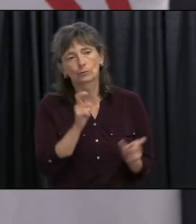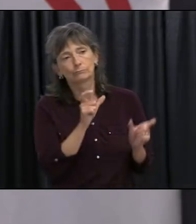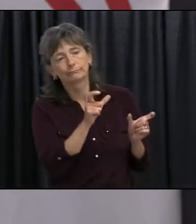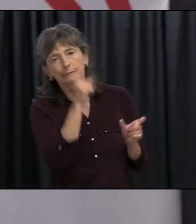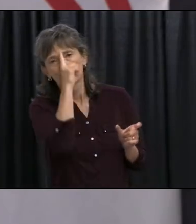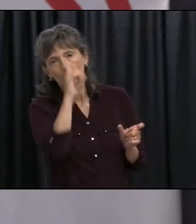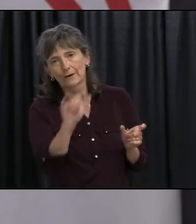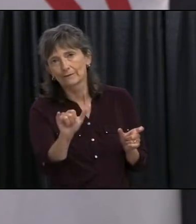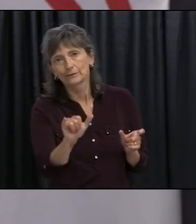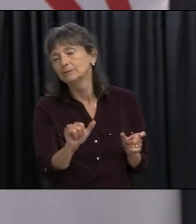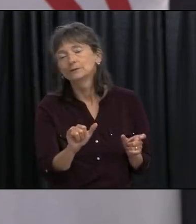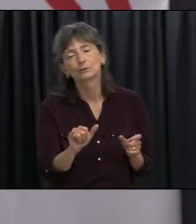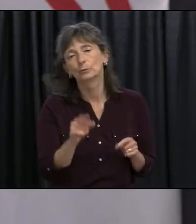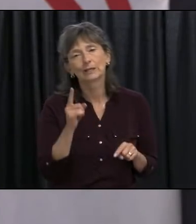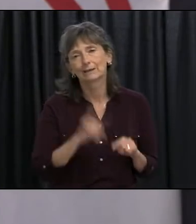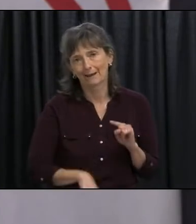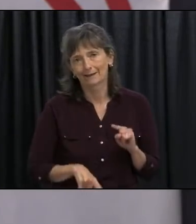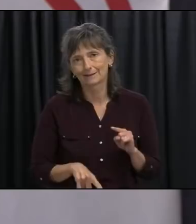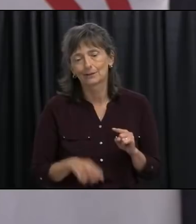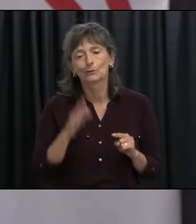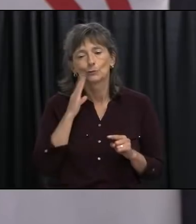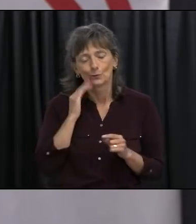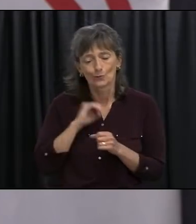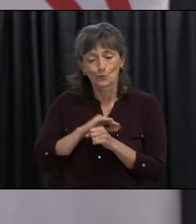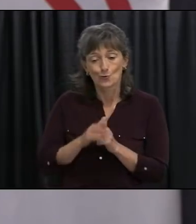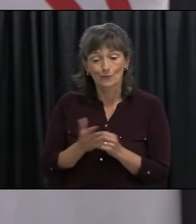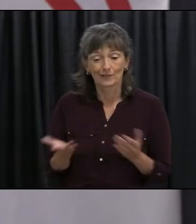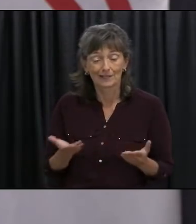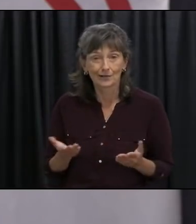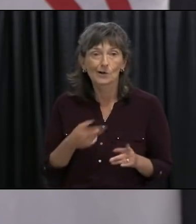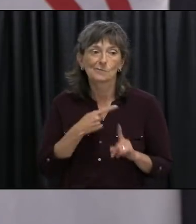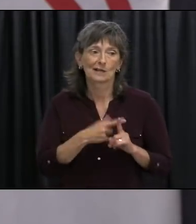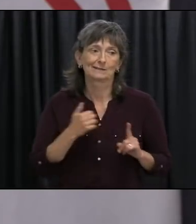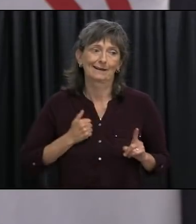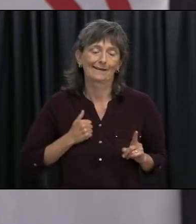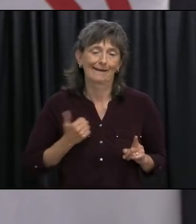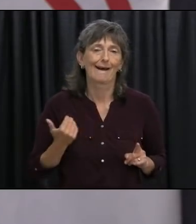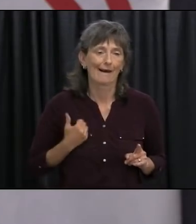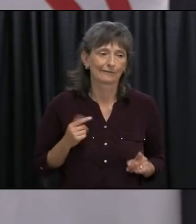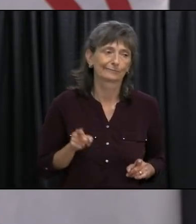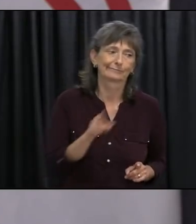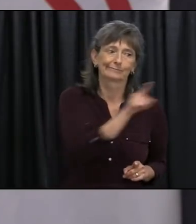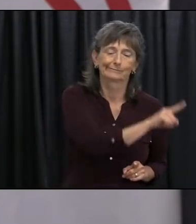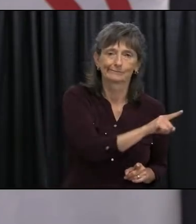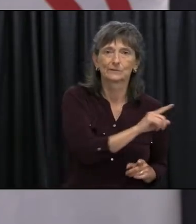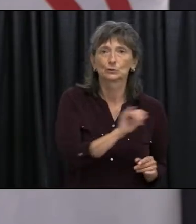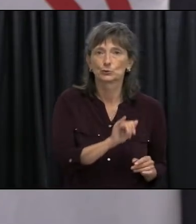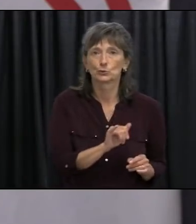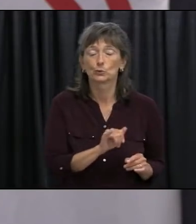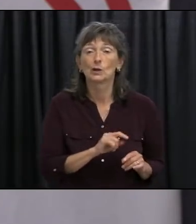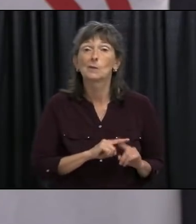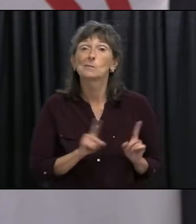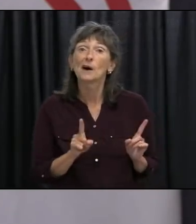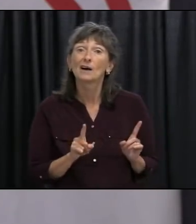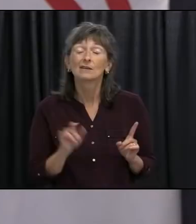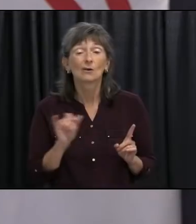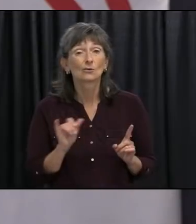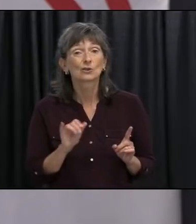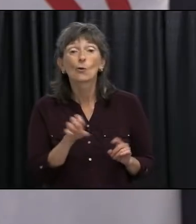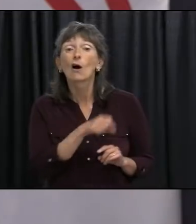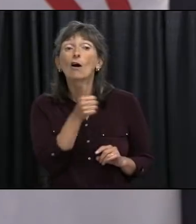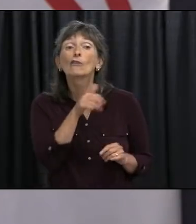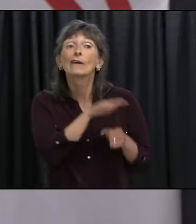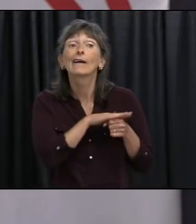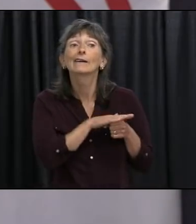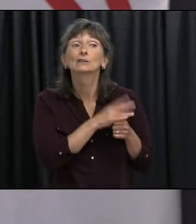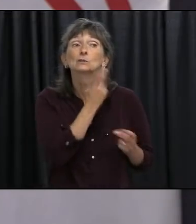with COVID within our province and within this country. But we also see reports that come out of other jurisdictions. It's one of the reasons